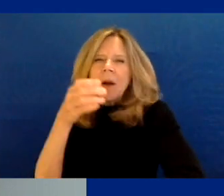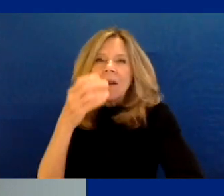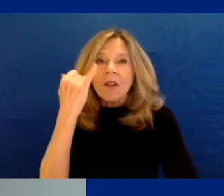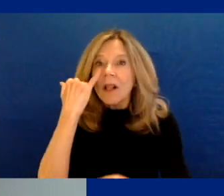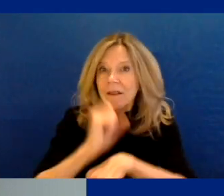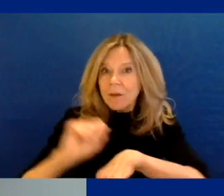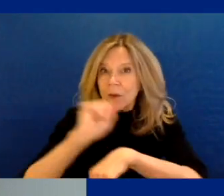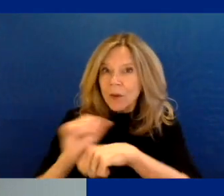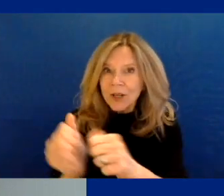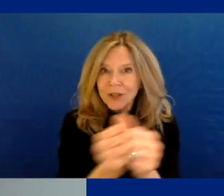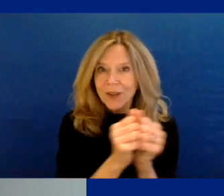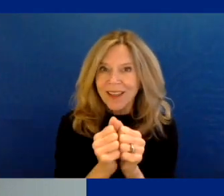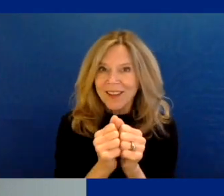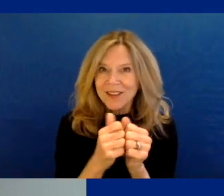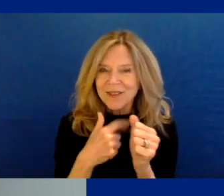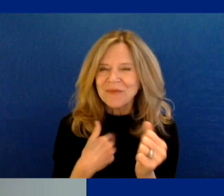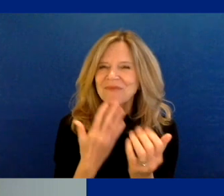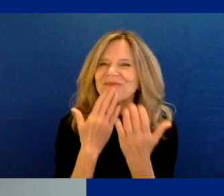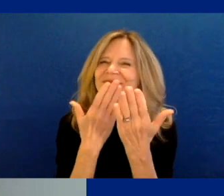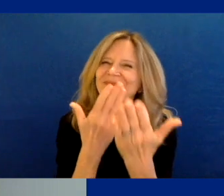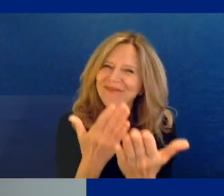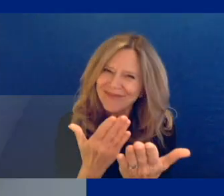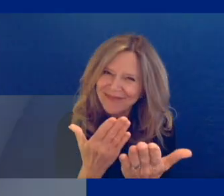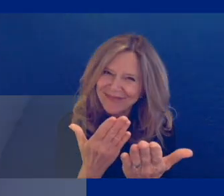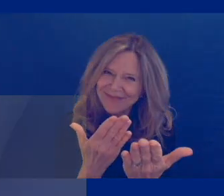thank you so very much.